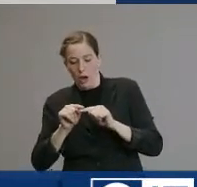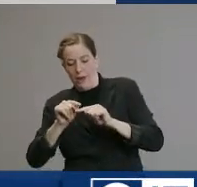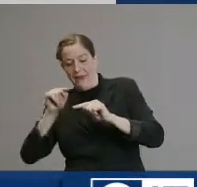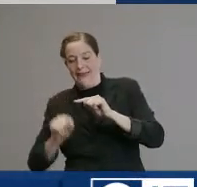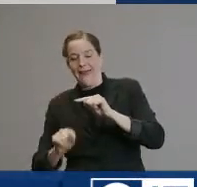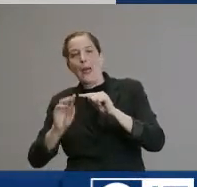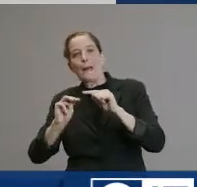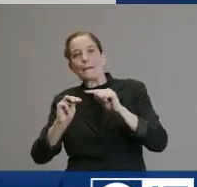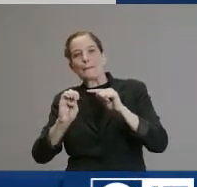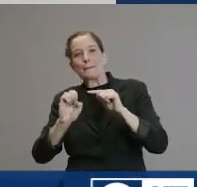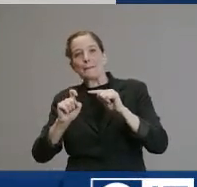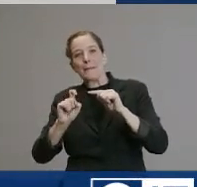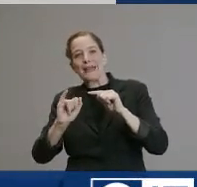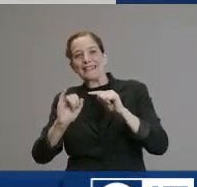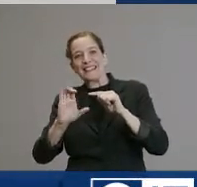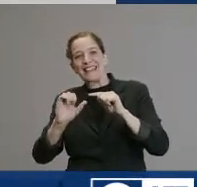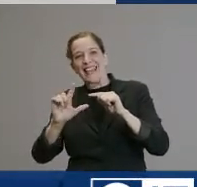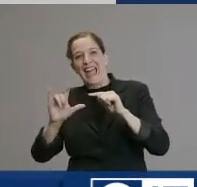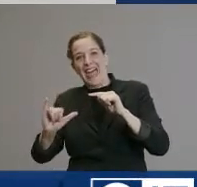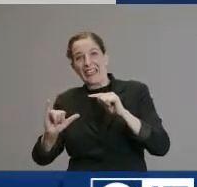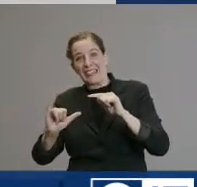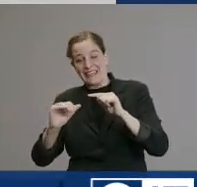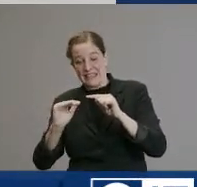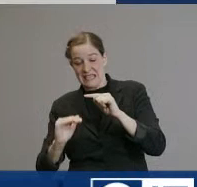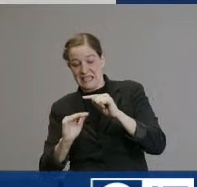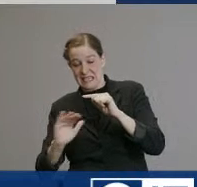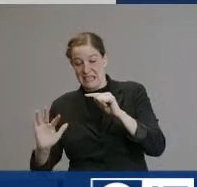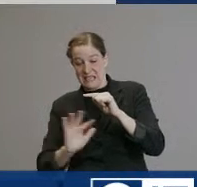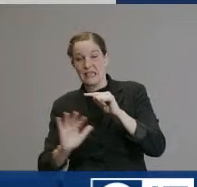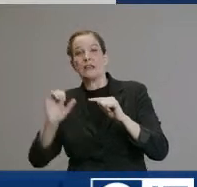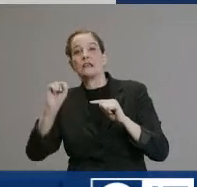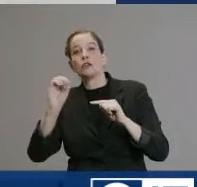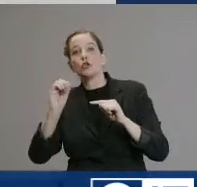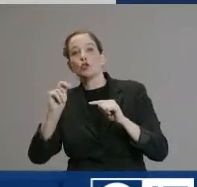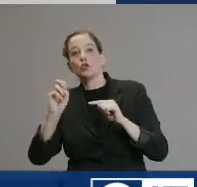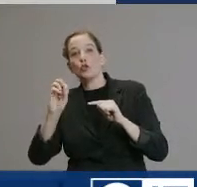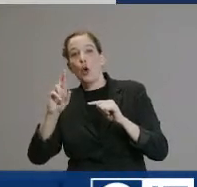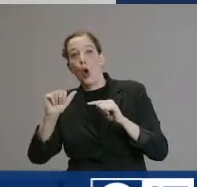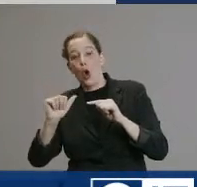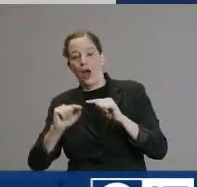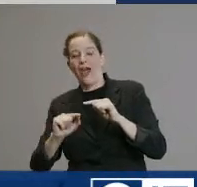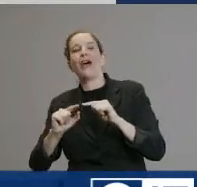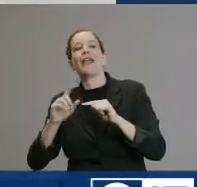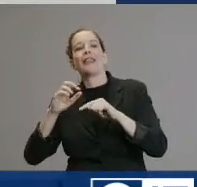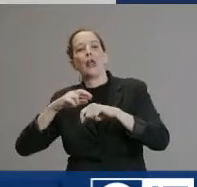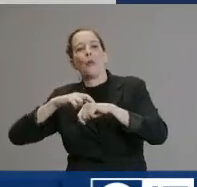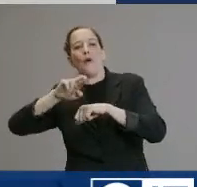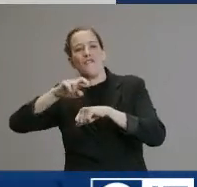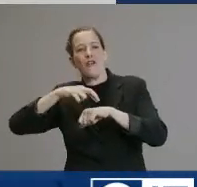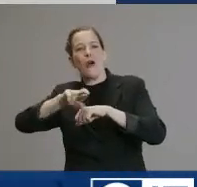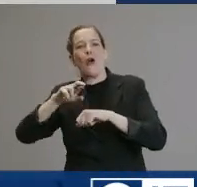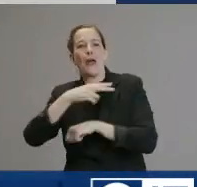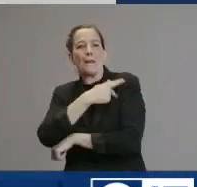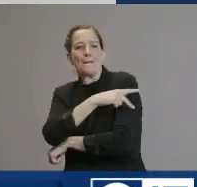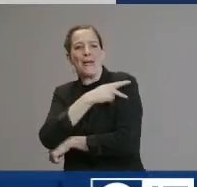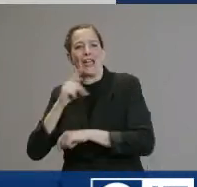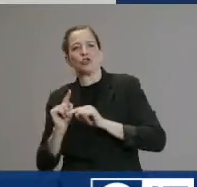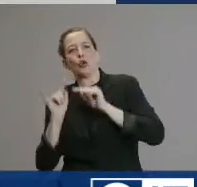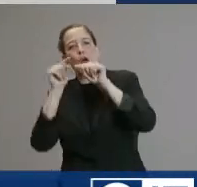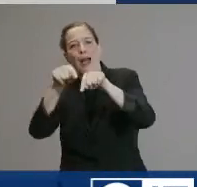north to Arizona. And so we have been monitoring that situation, as well as the hot spots with our tribal